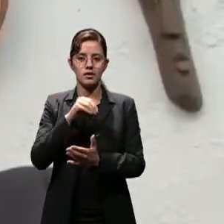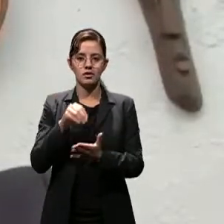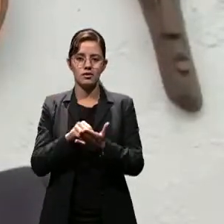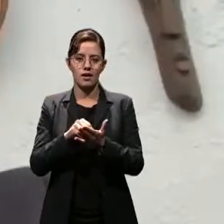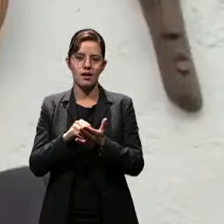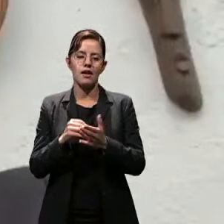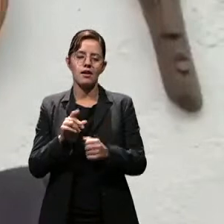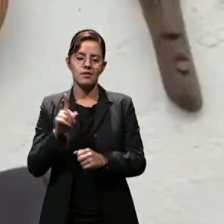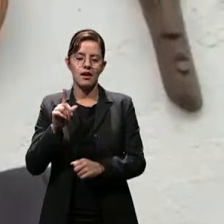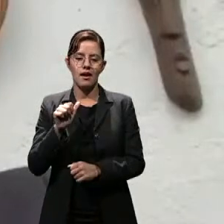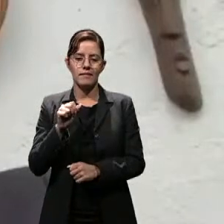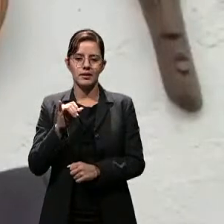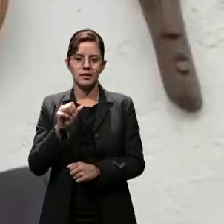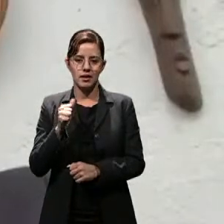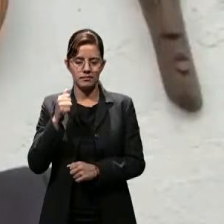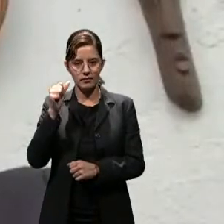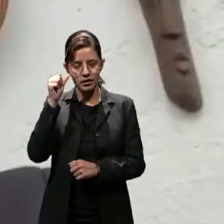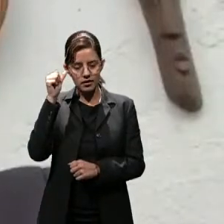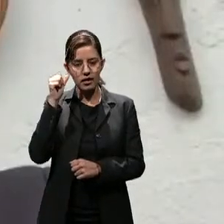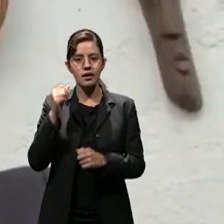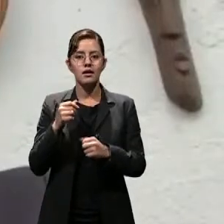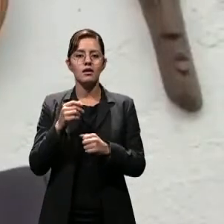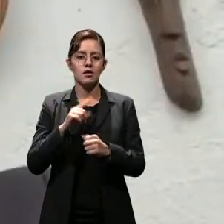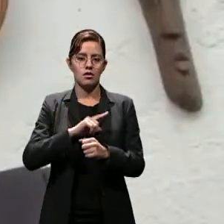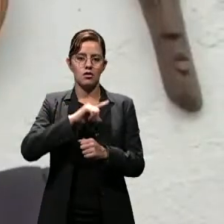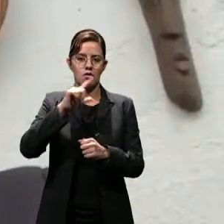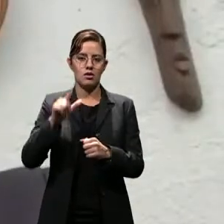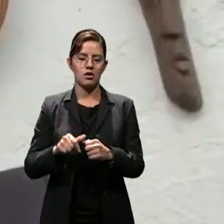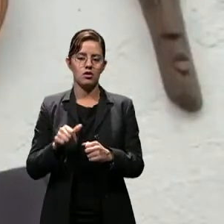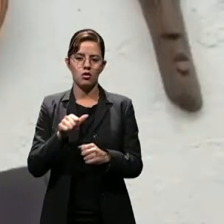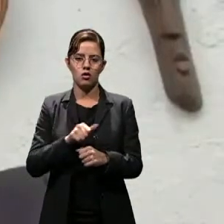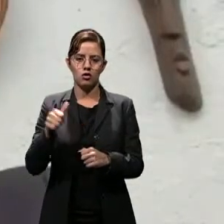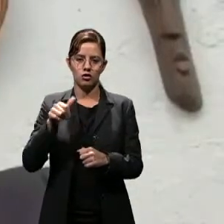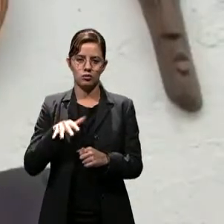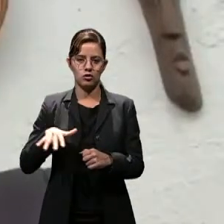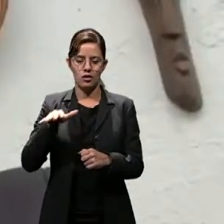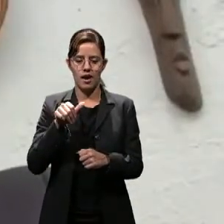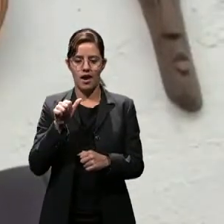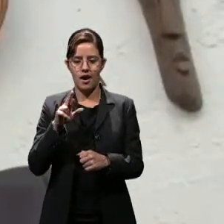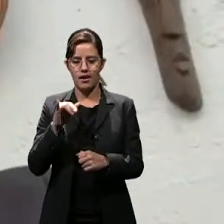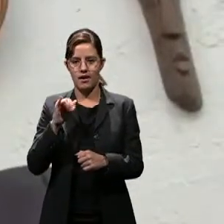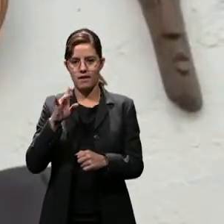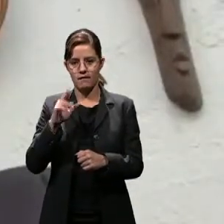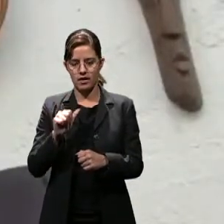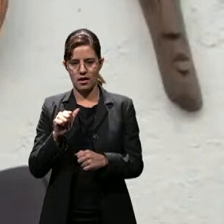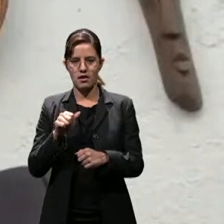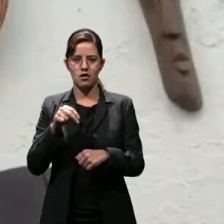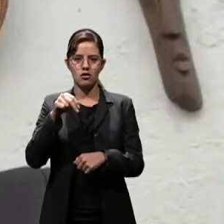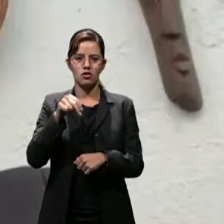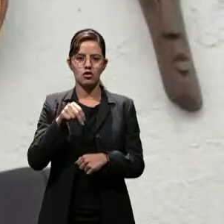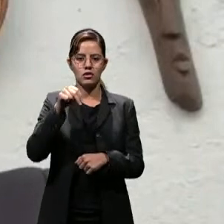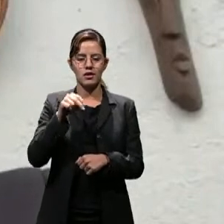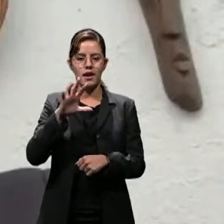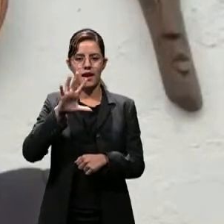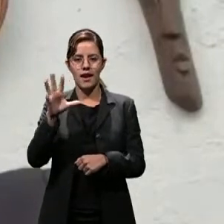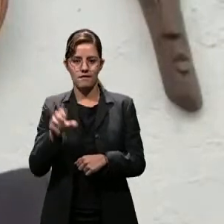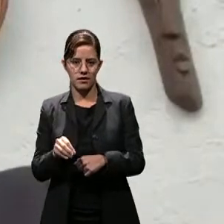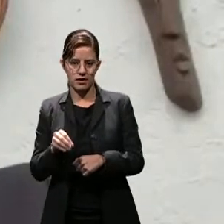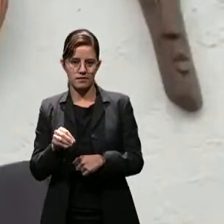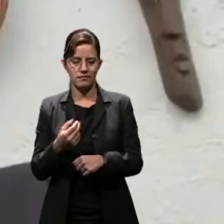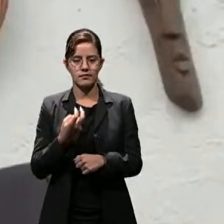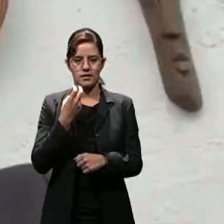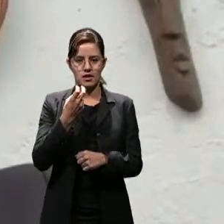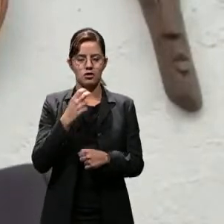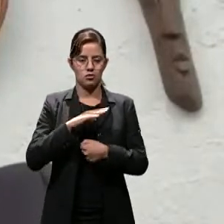Regional Forum of Asia. And in brief, we will inform to you on the Arab region, which is north